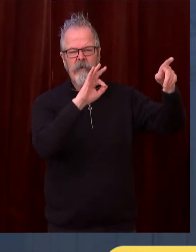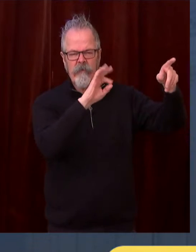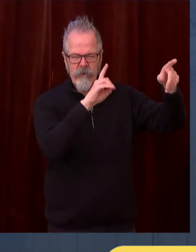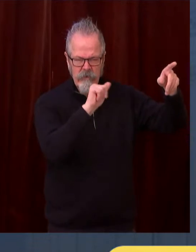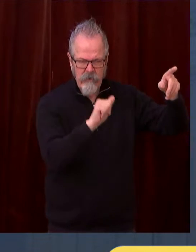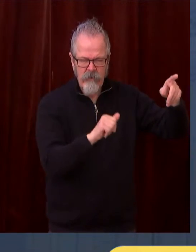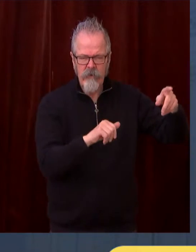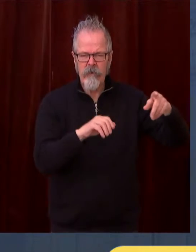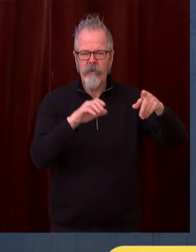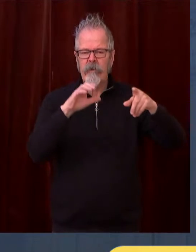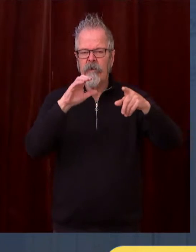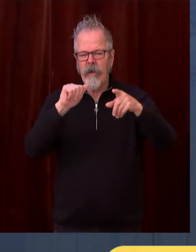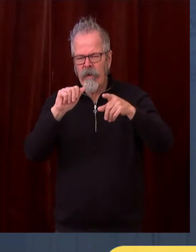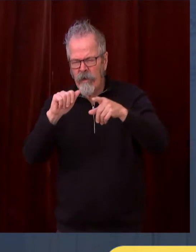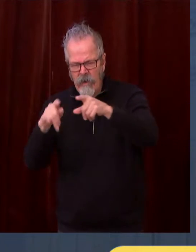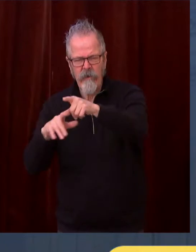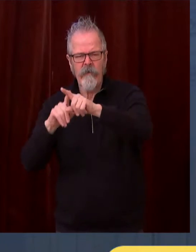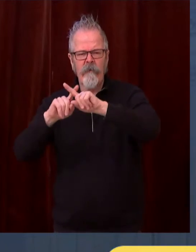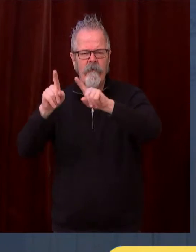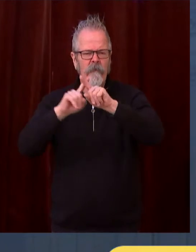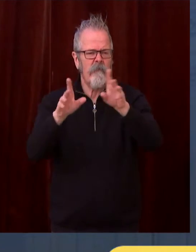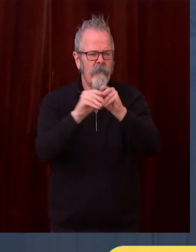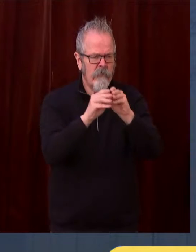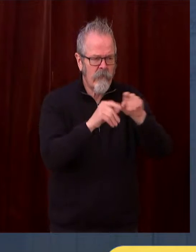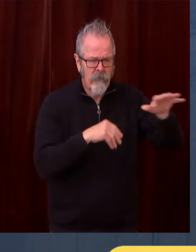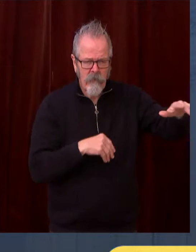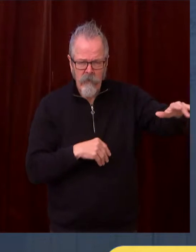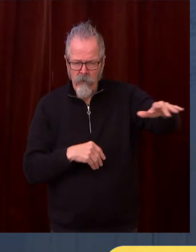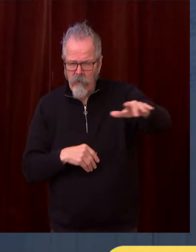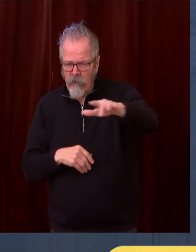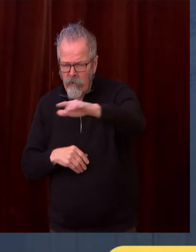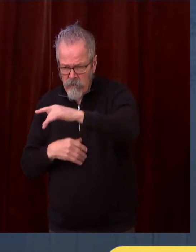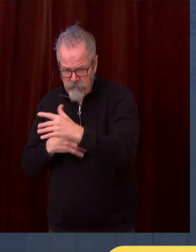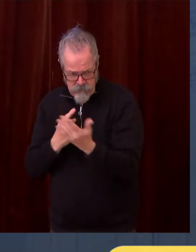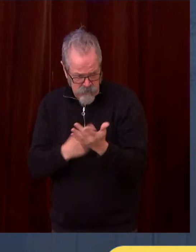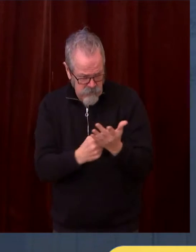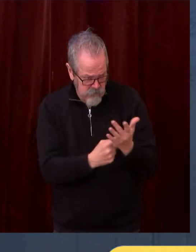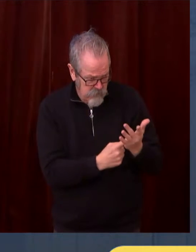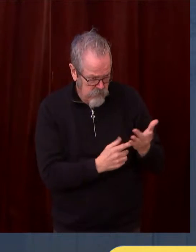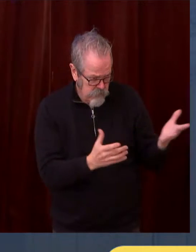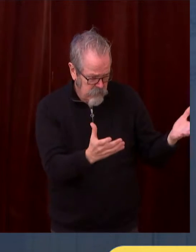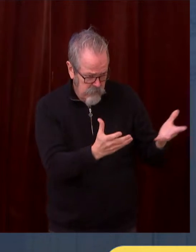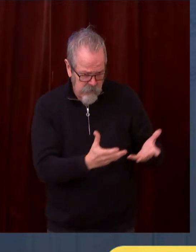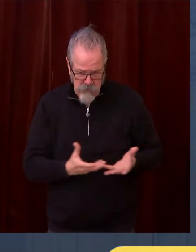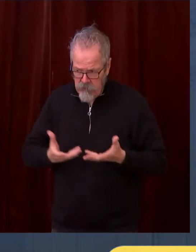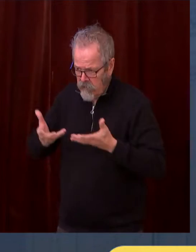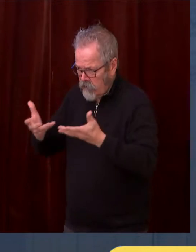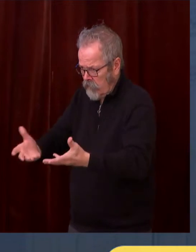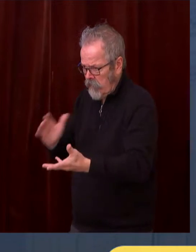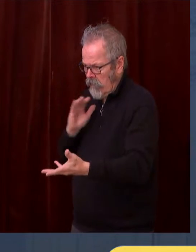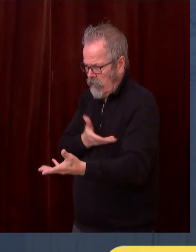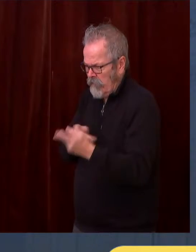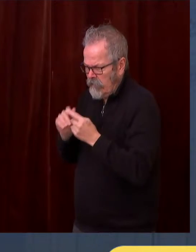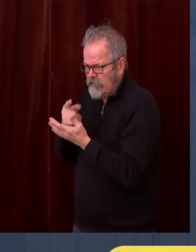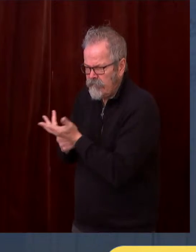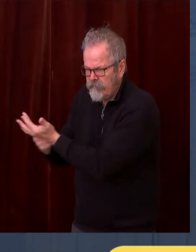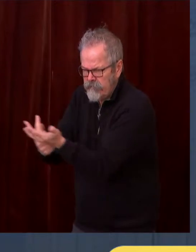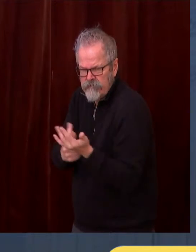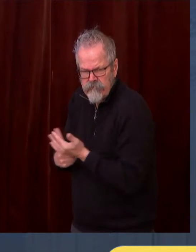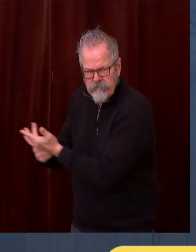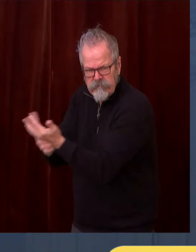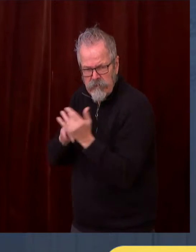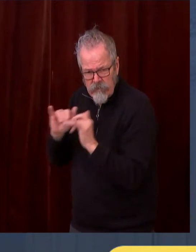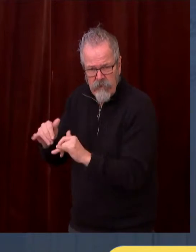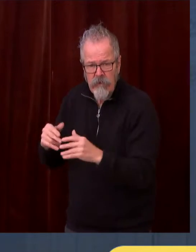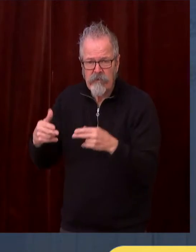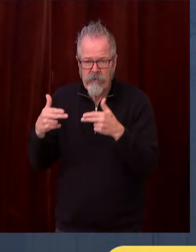met after each of those meetings and reviewed the slides and data that were presented, and then discussed each